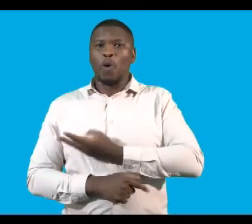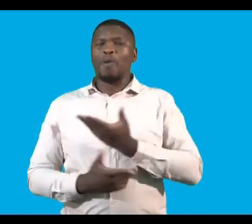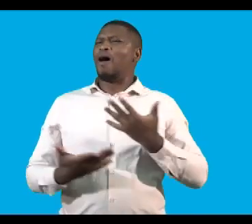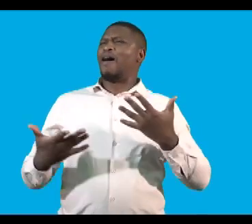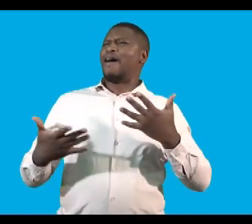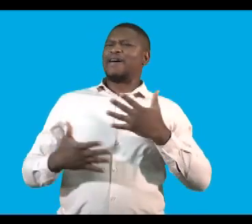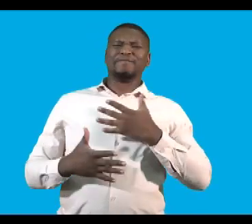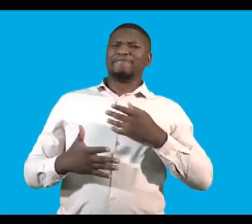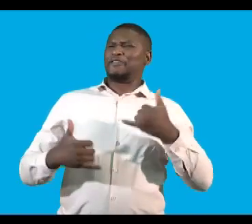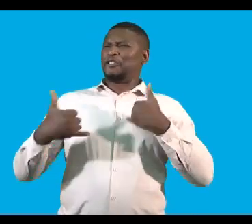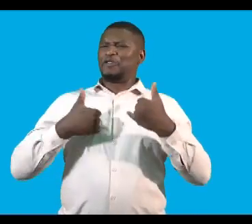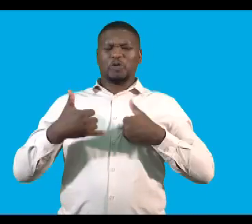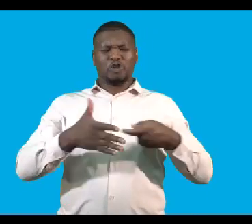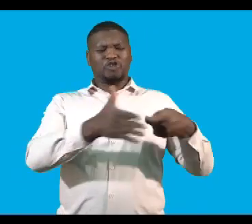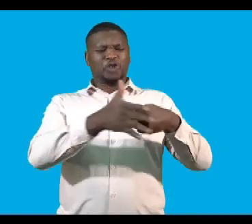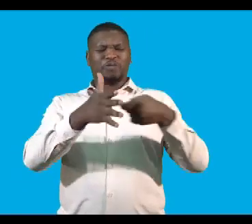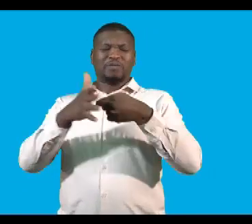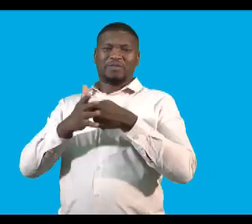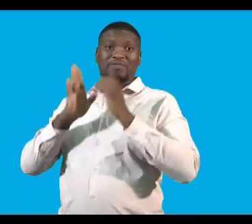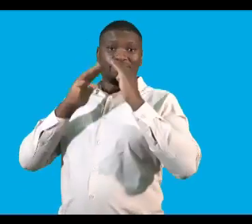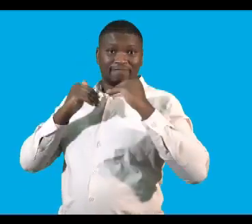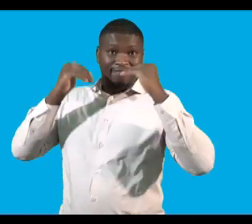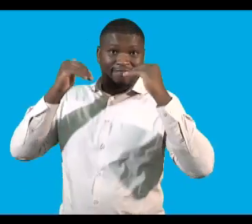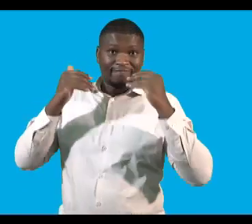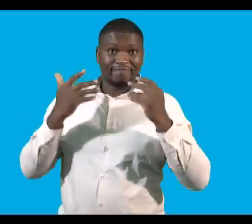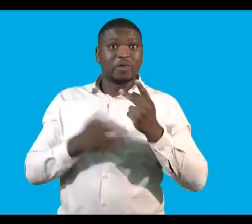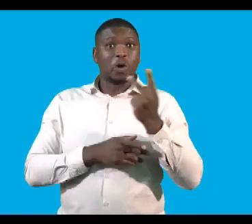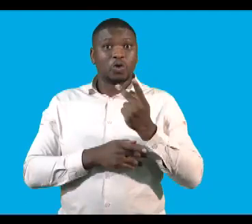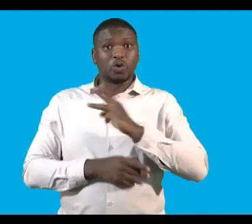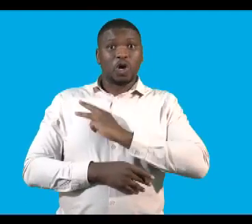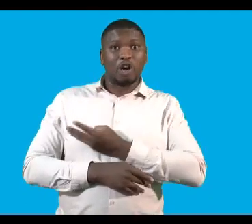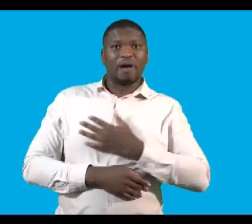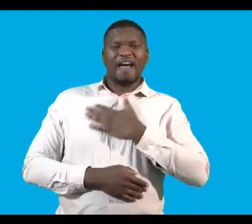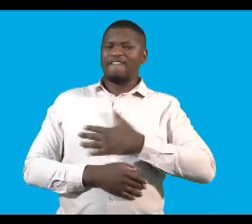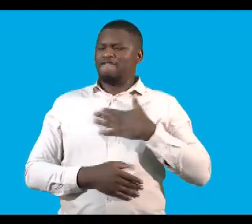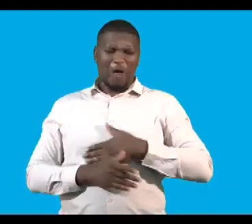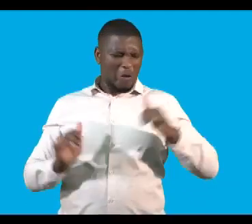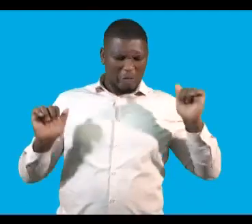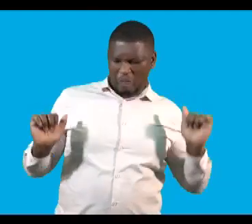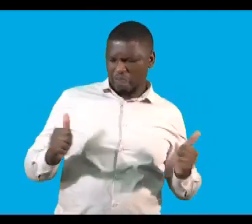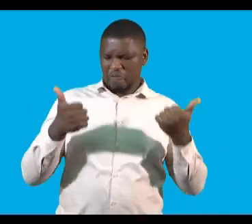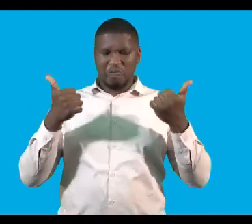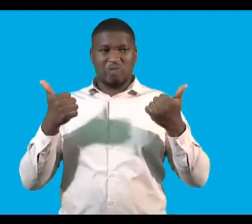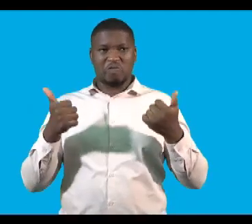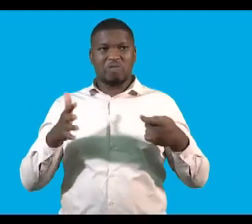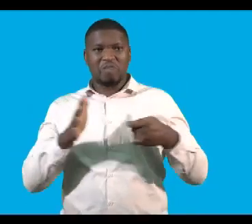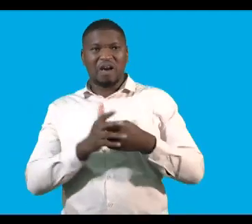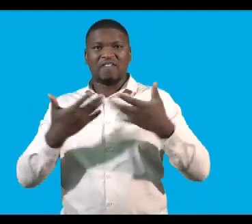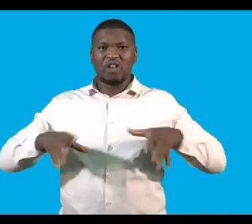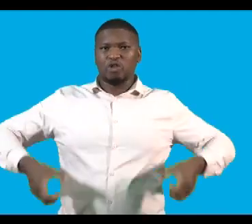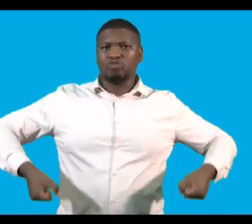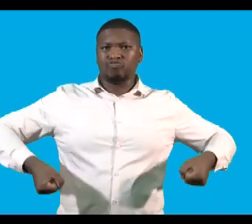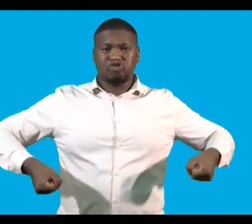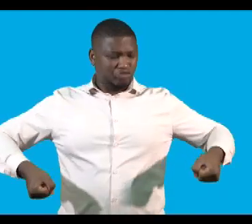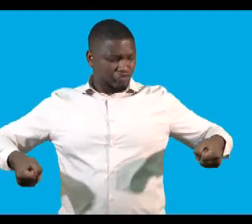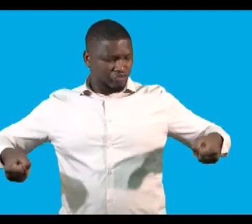woman loving to shop. You can see that she's smiling and she feels fantastic. You can see all of the